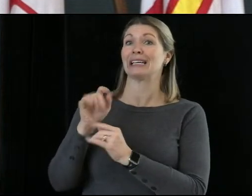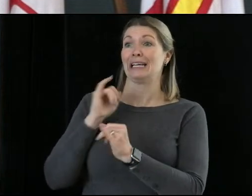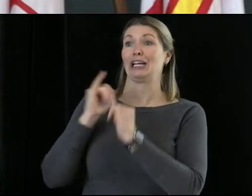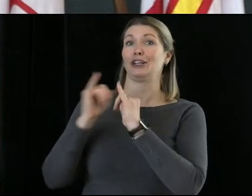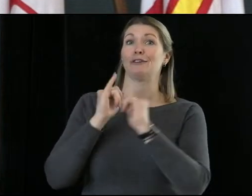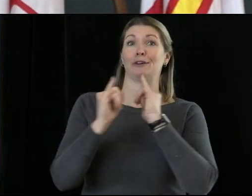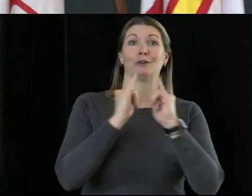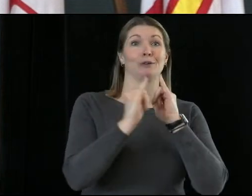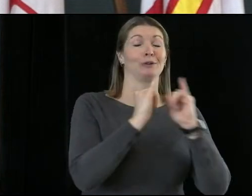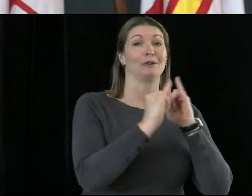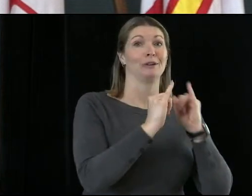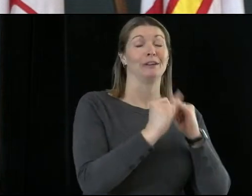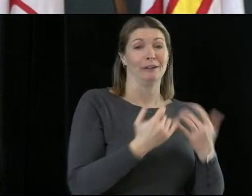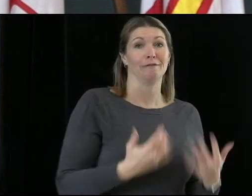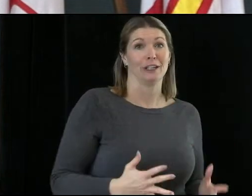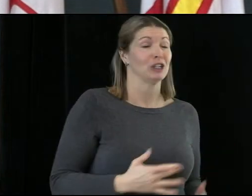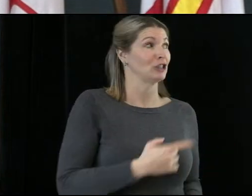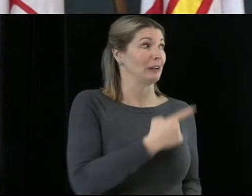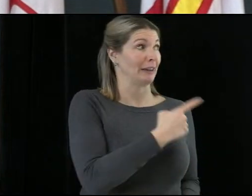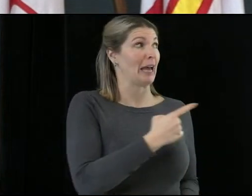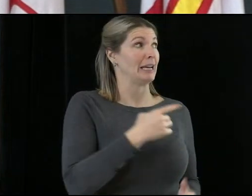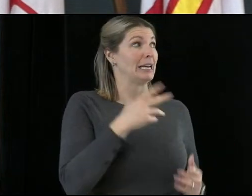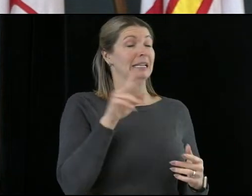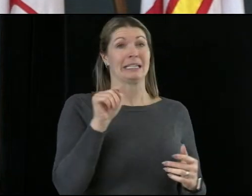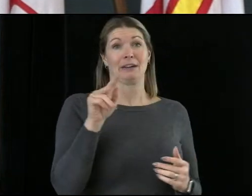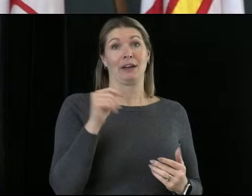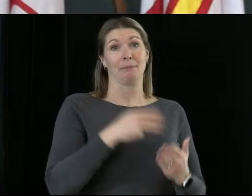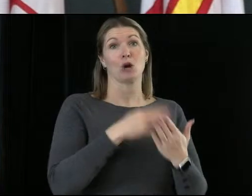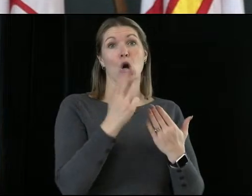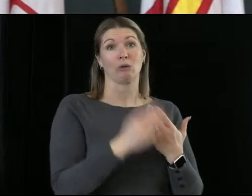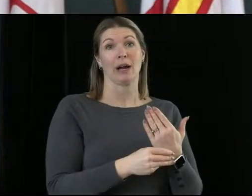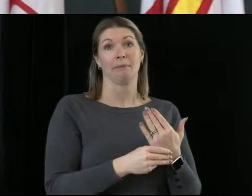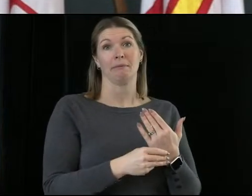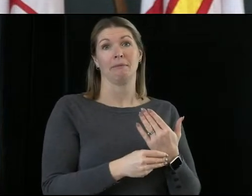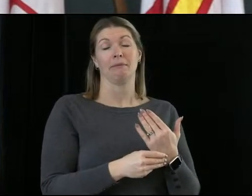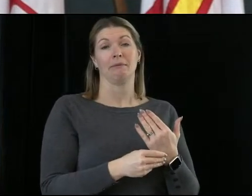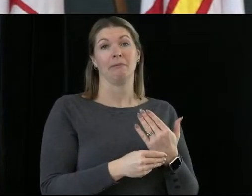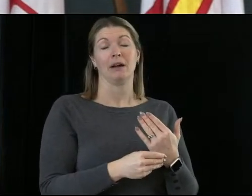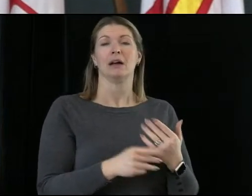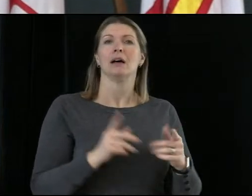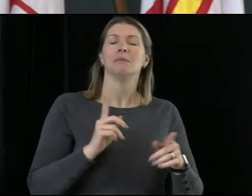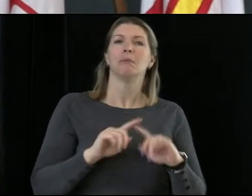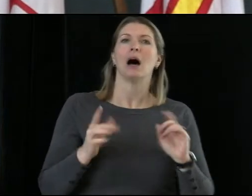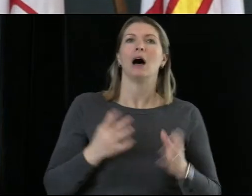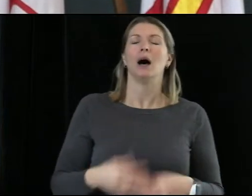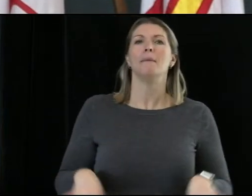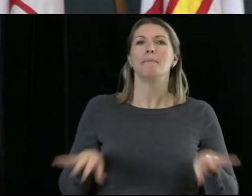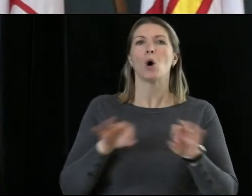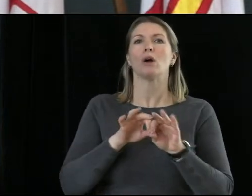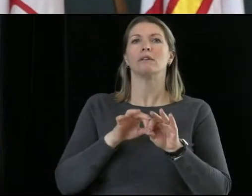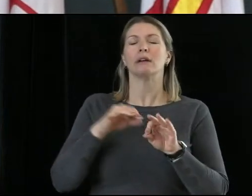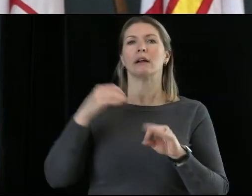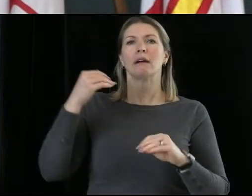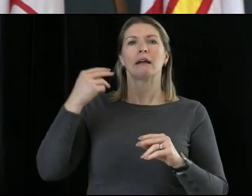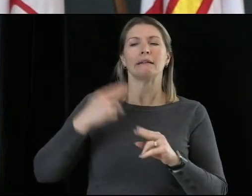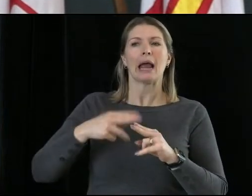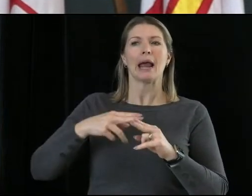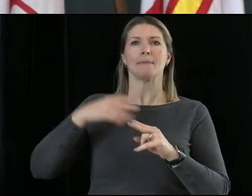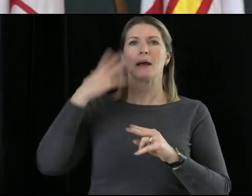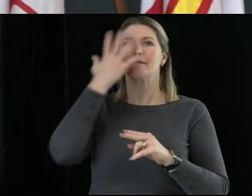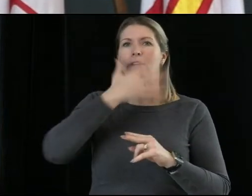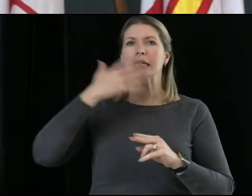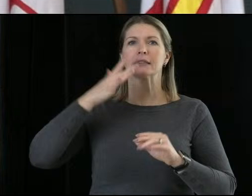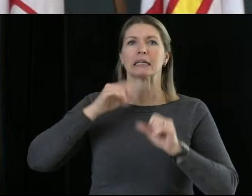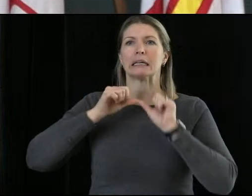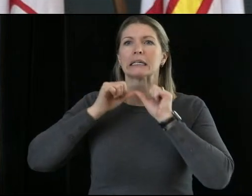think it's just a testament to, you know, the importance of keeping a name and a face out there. And